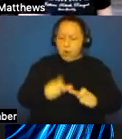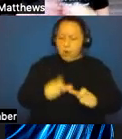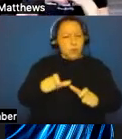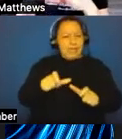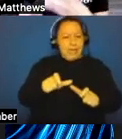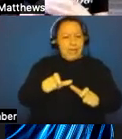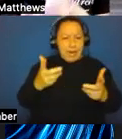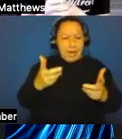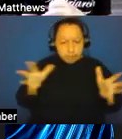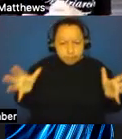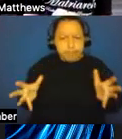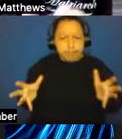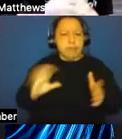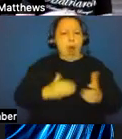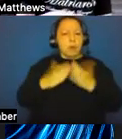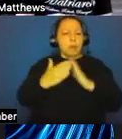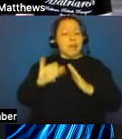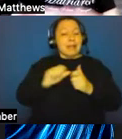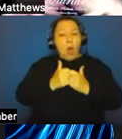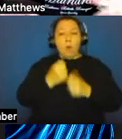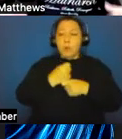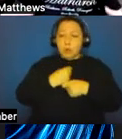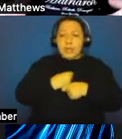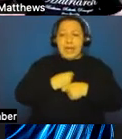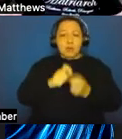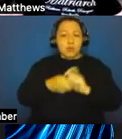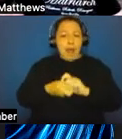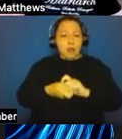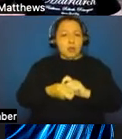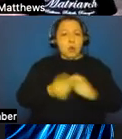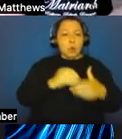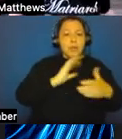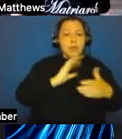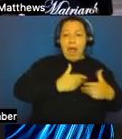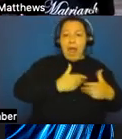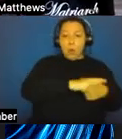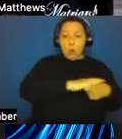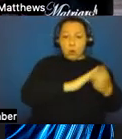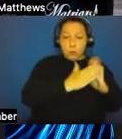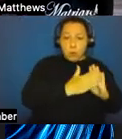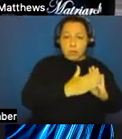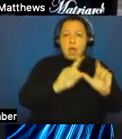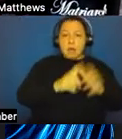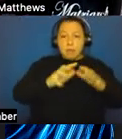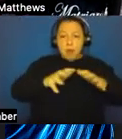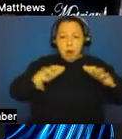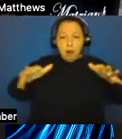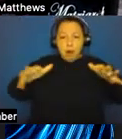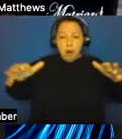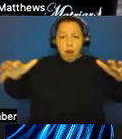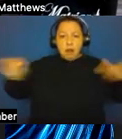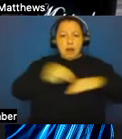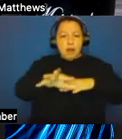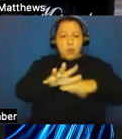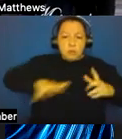And not just within our communities, right? We start here and then we go broader and out as well. We need